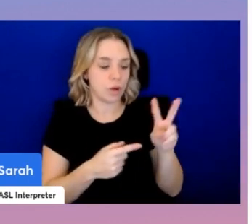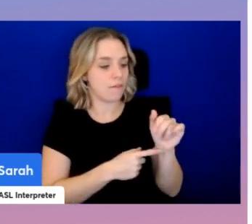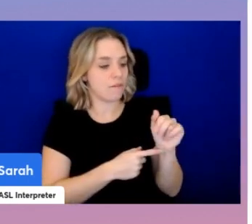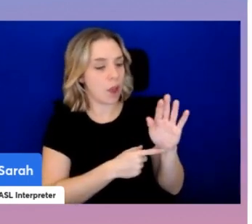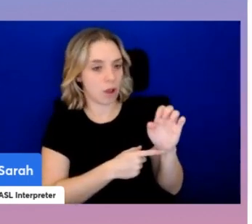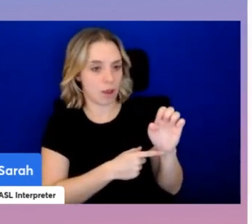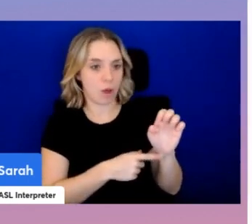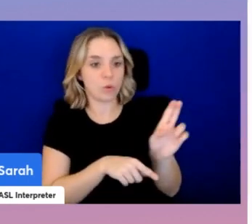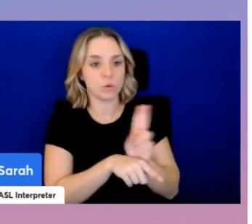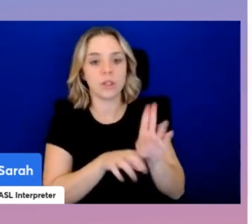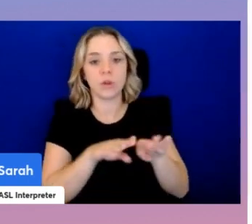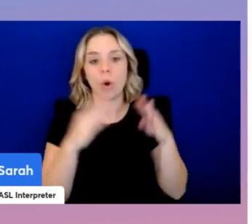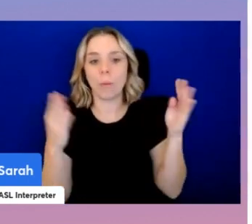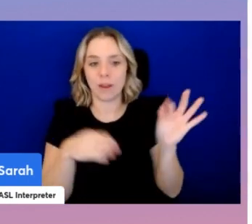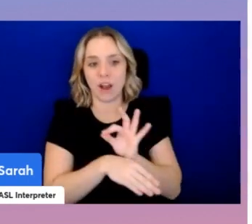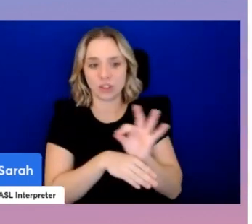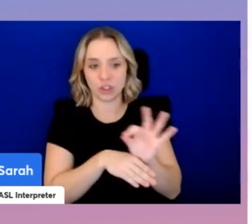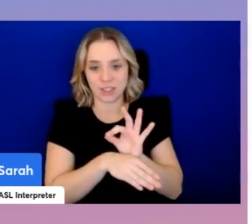function in